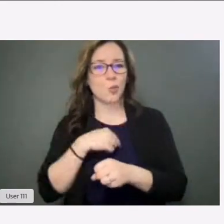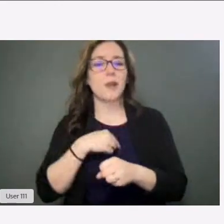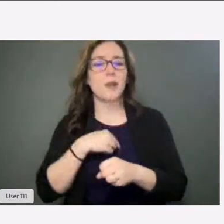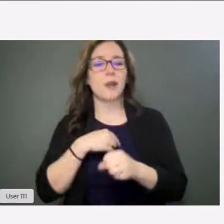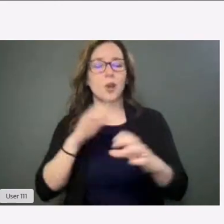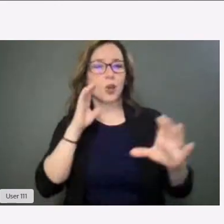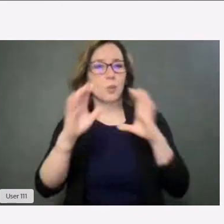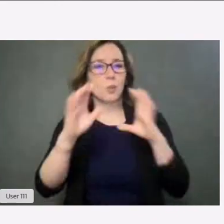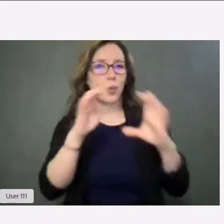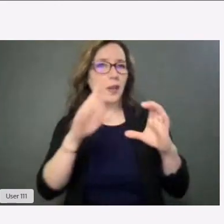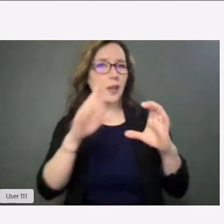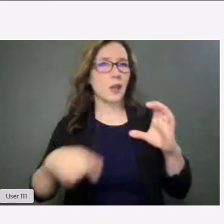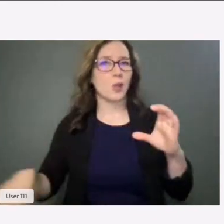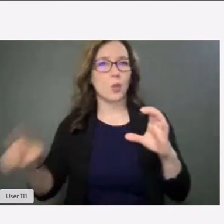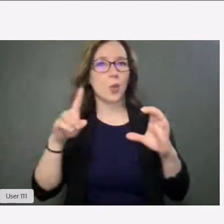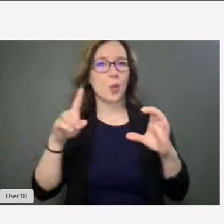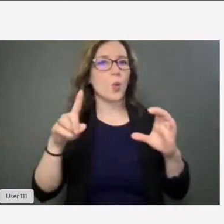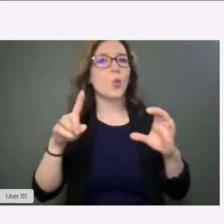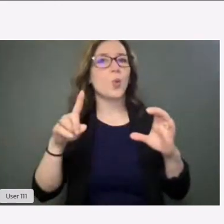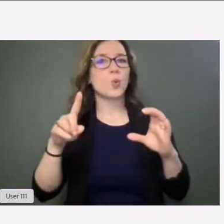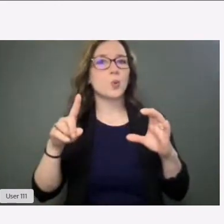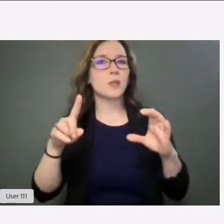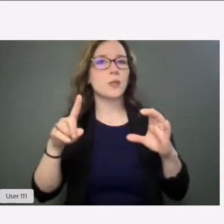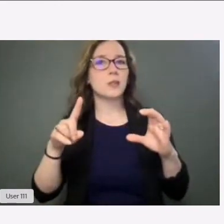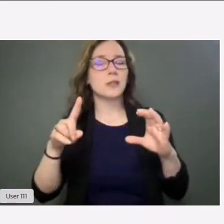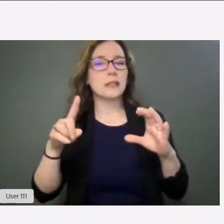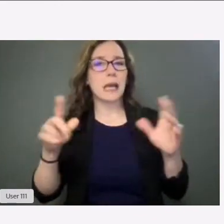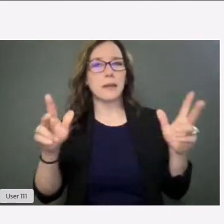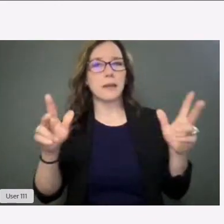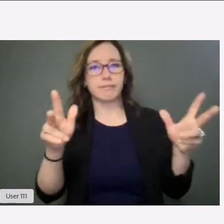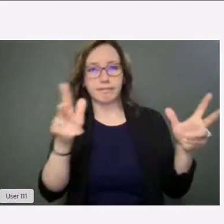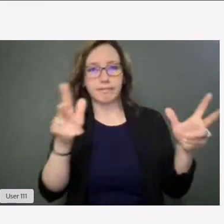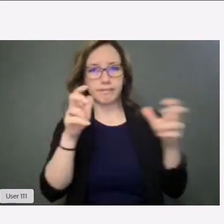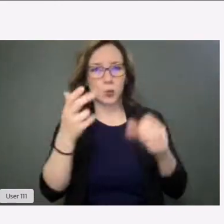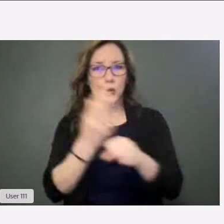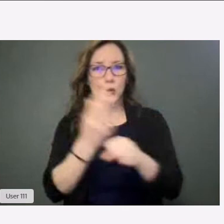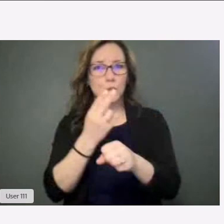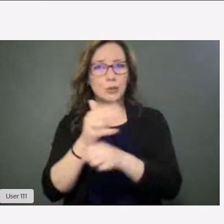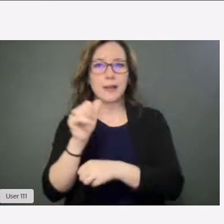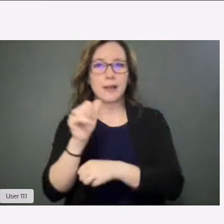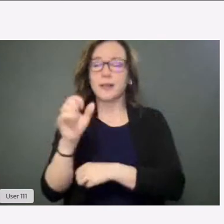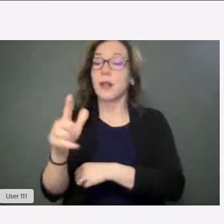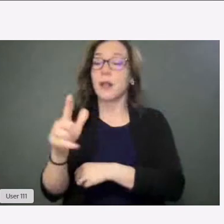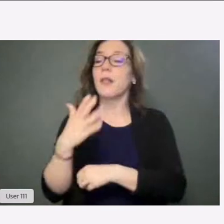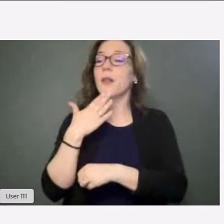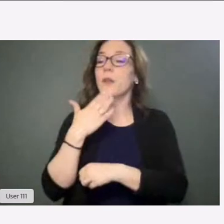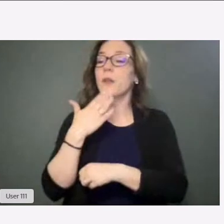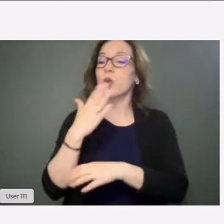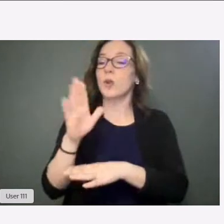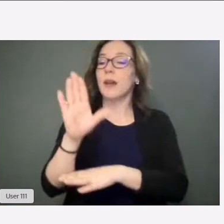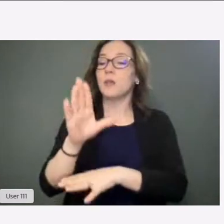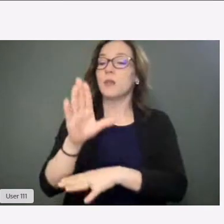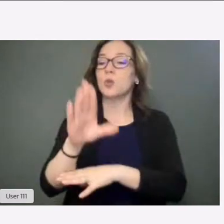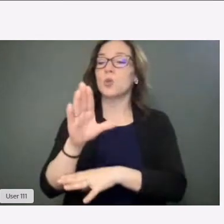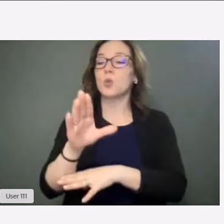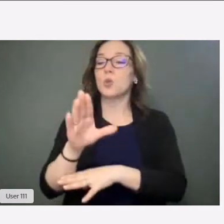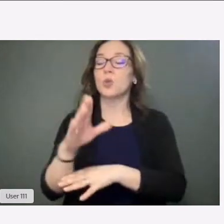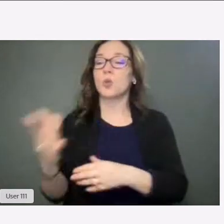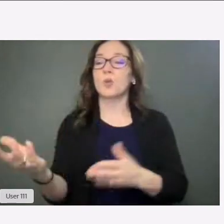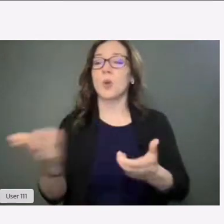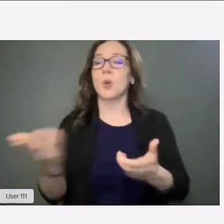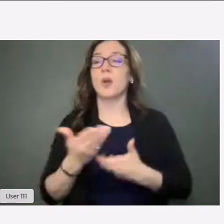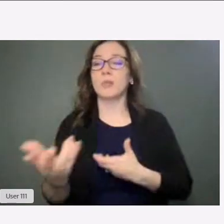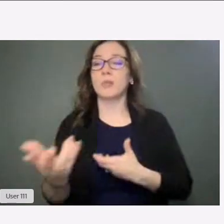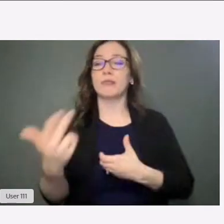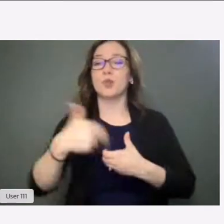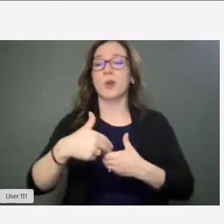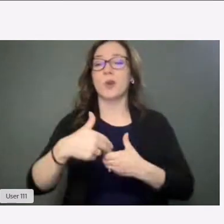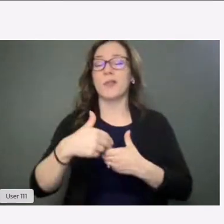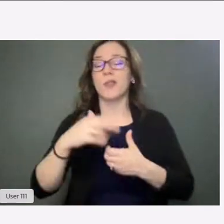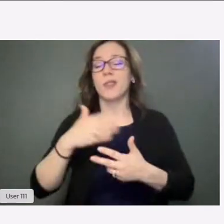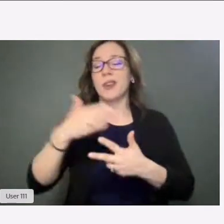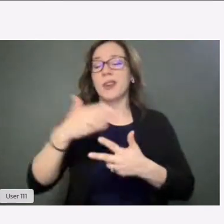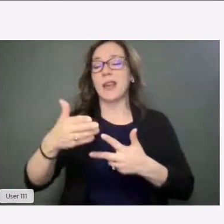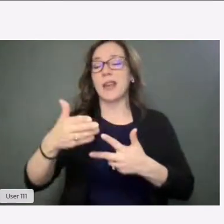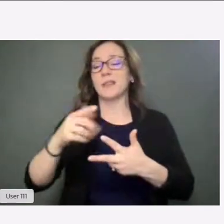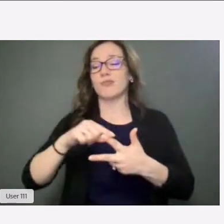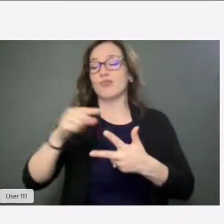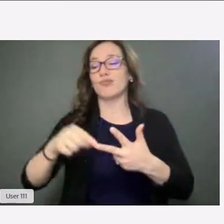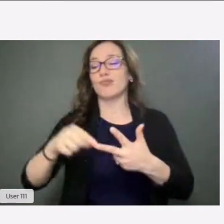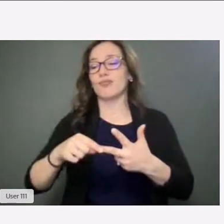we are communicating to those with that need. So folks, have a great afternoon, and you're welcome to join us for the next two webinars if you'd